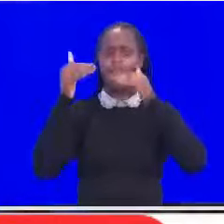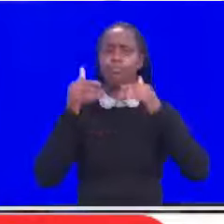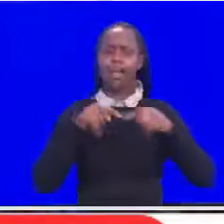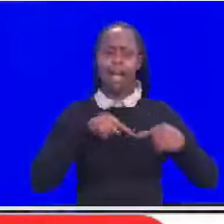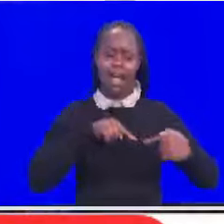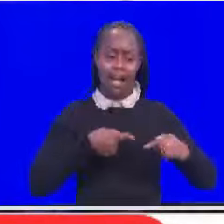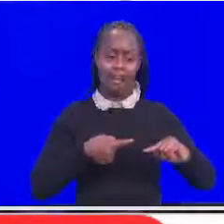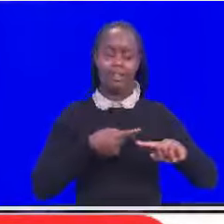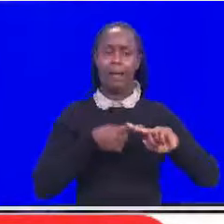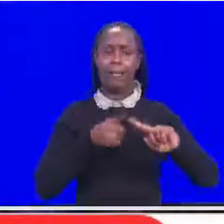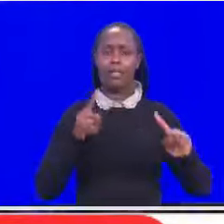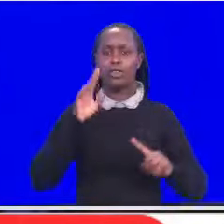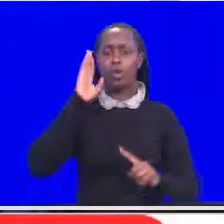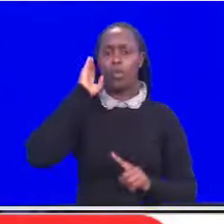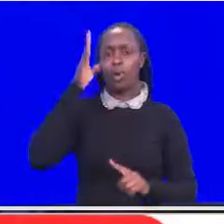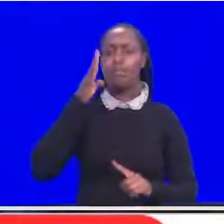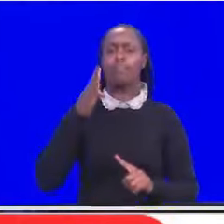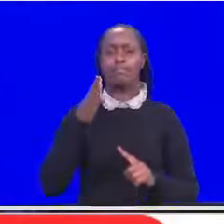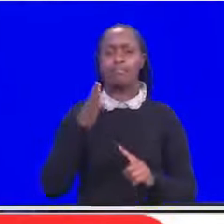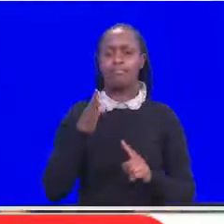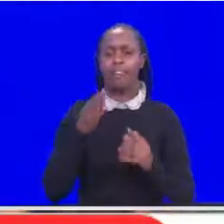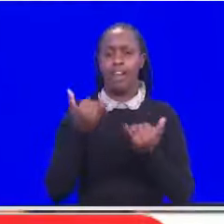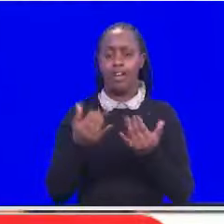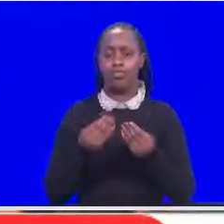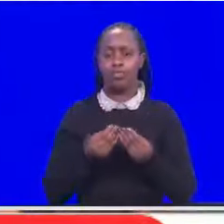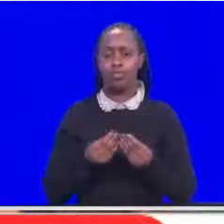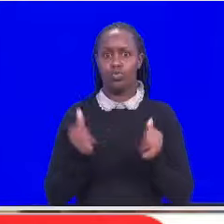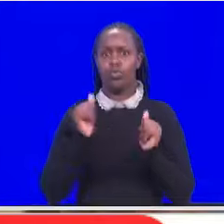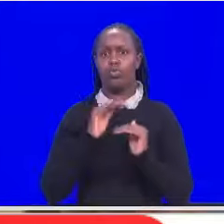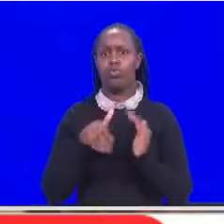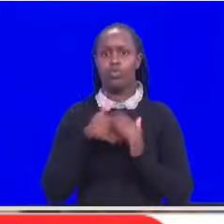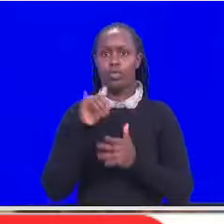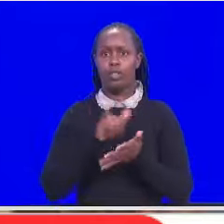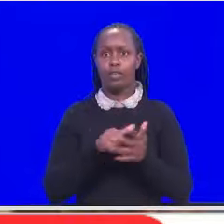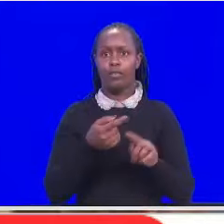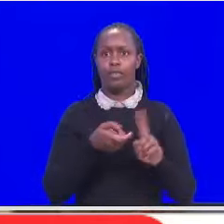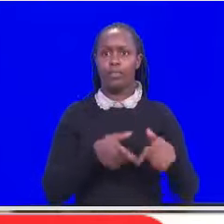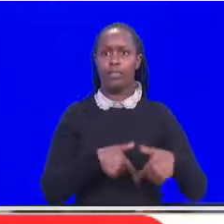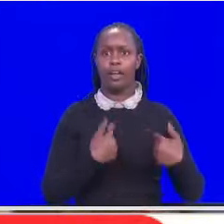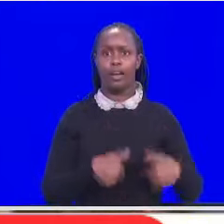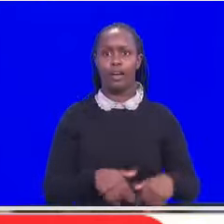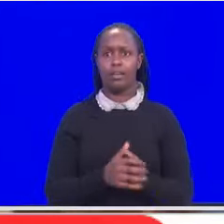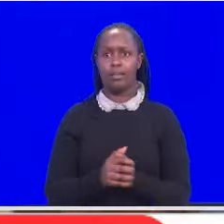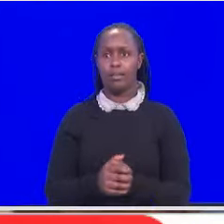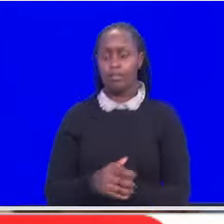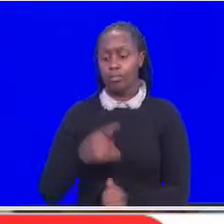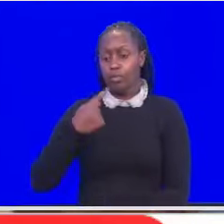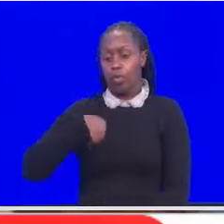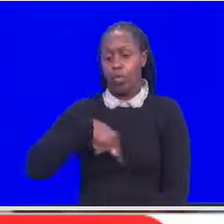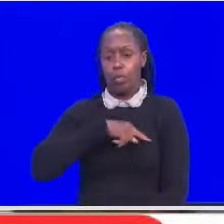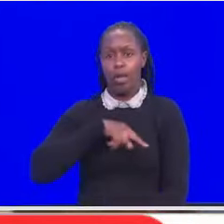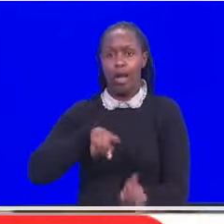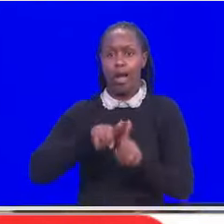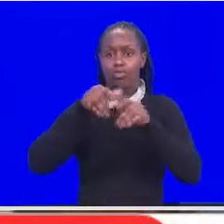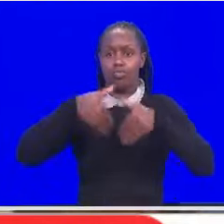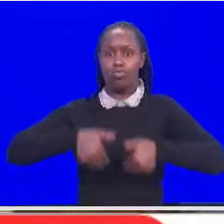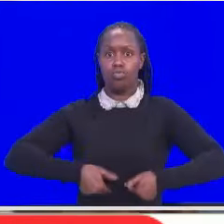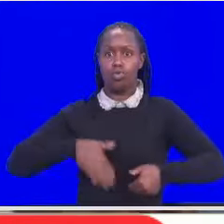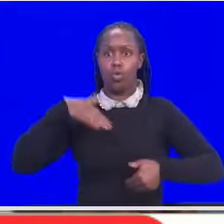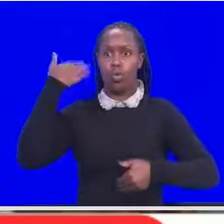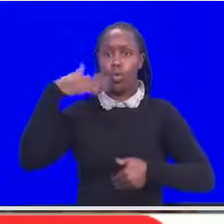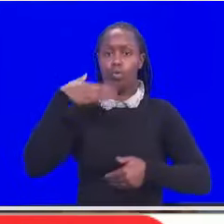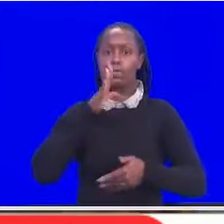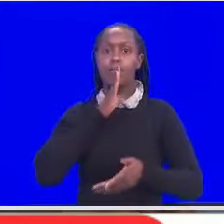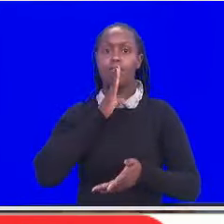optimistic that they will overcome the storm. The spirit of comradeship, the spirit of us as the youth, shall forever remain